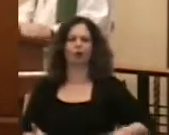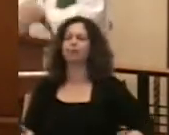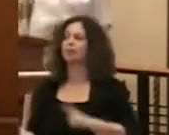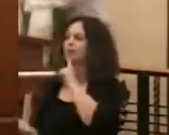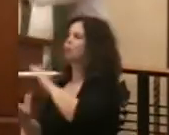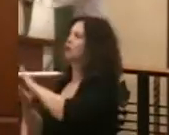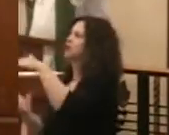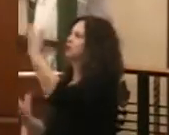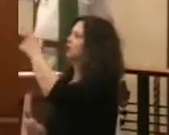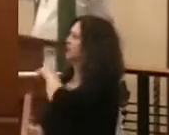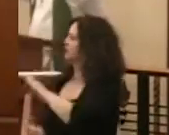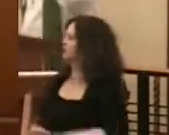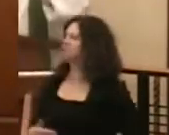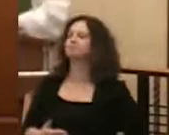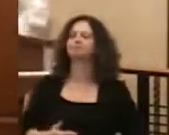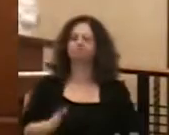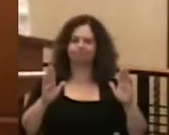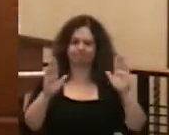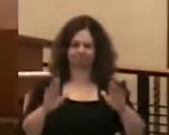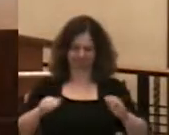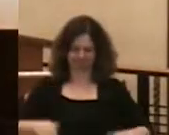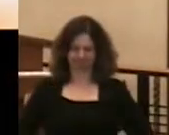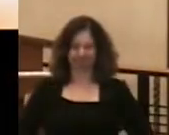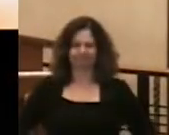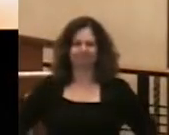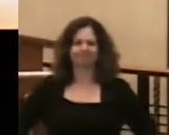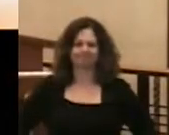Praise to you, O Christ.